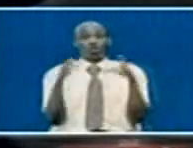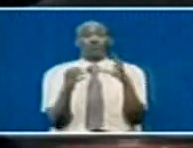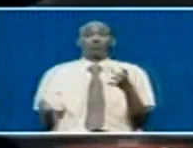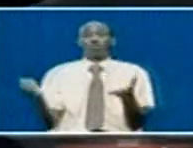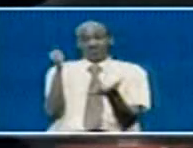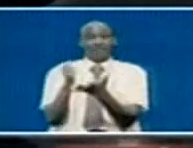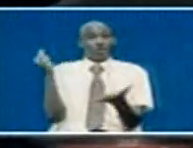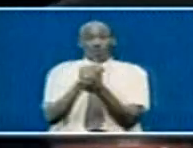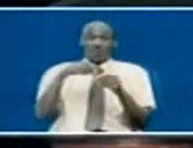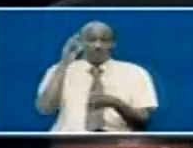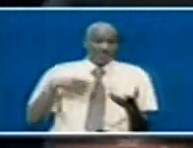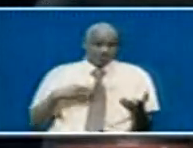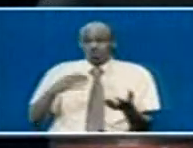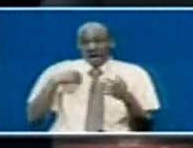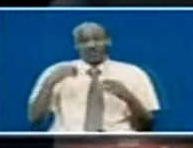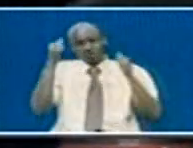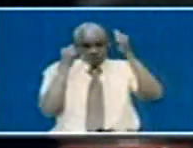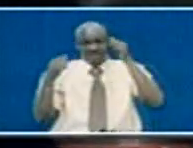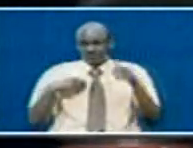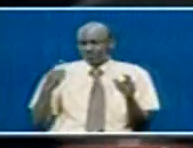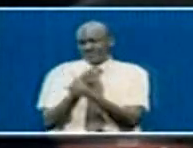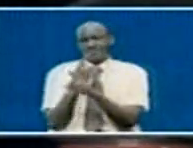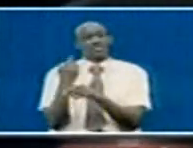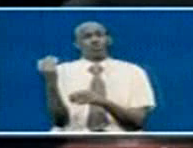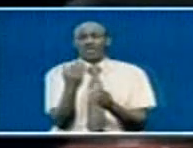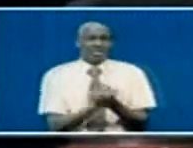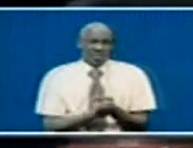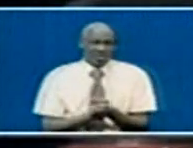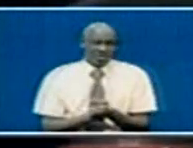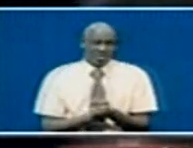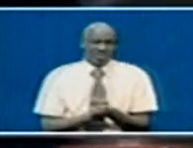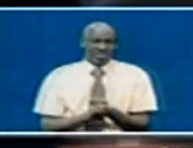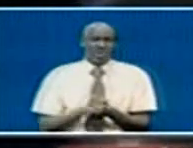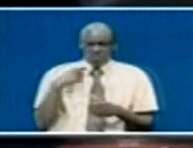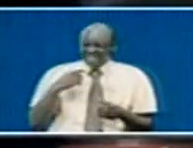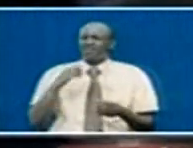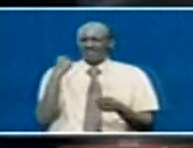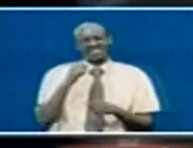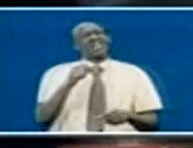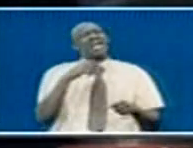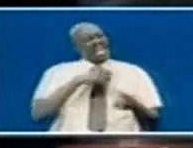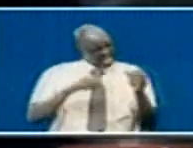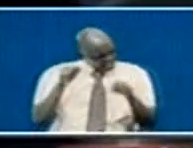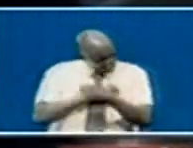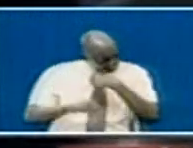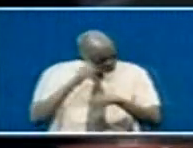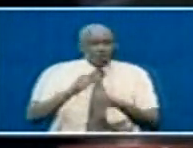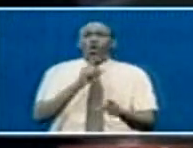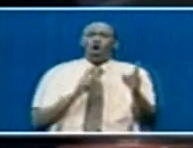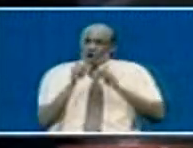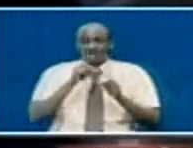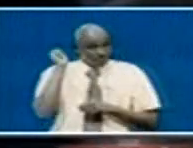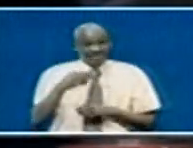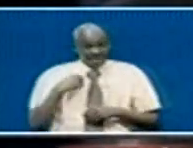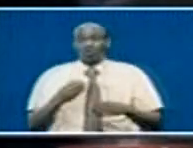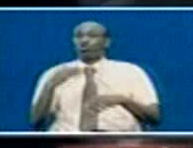recruiting, from having soldiers from our own midst, by taking every step that is required to make sure that